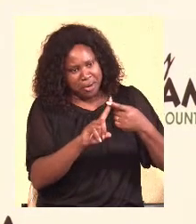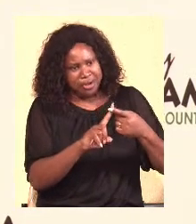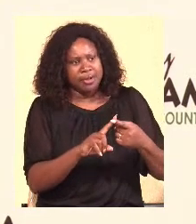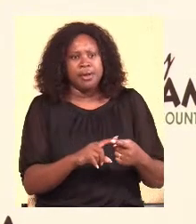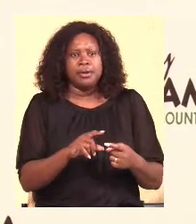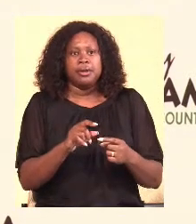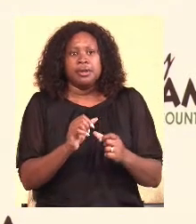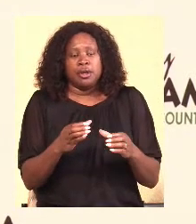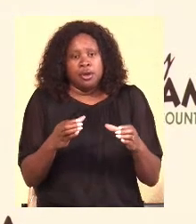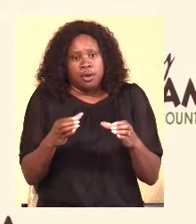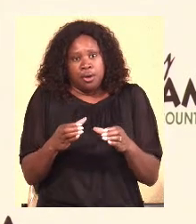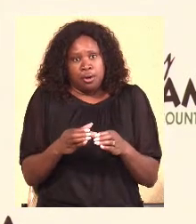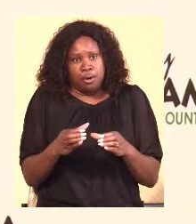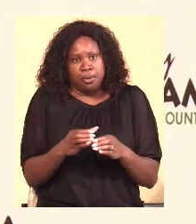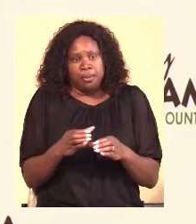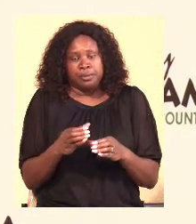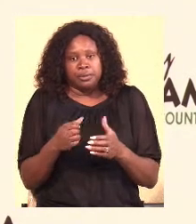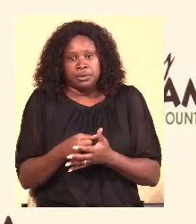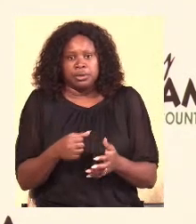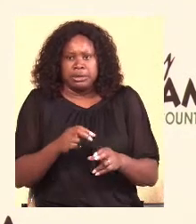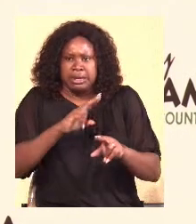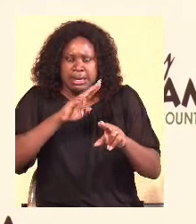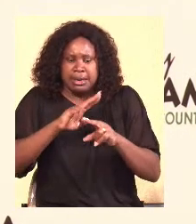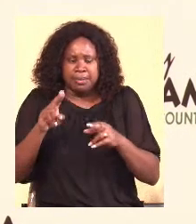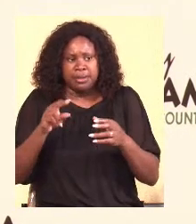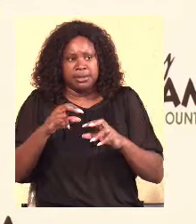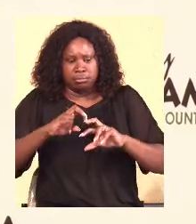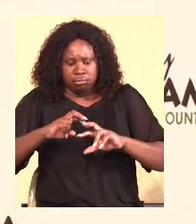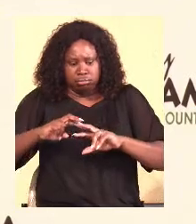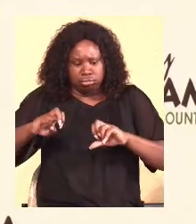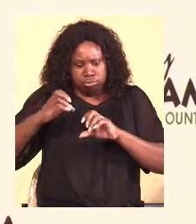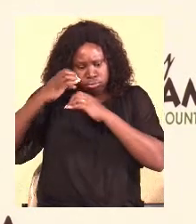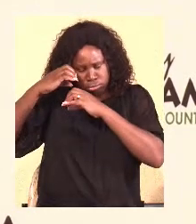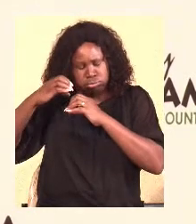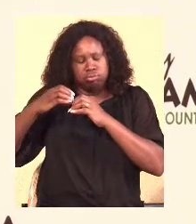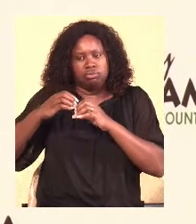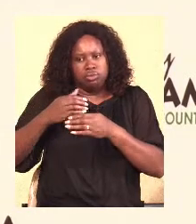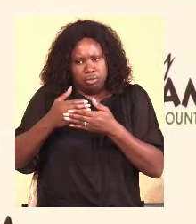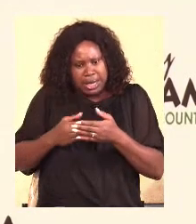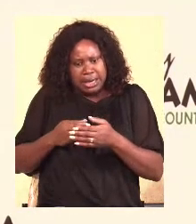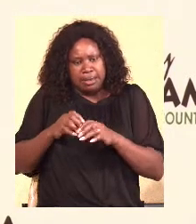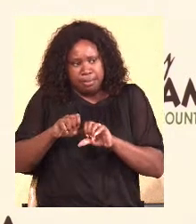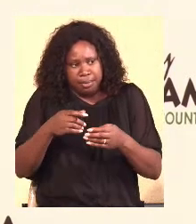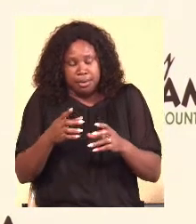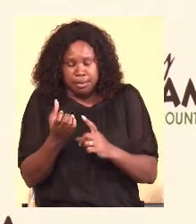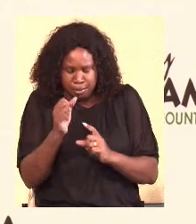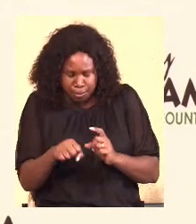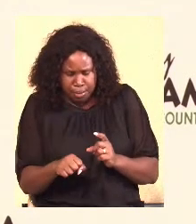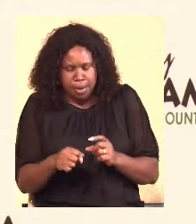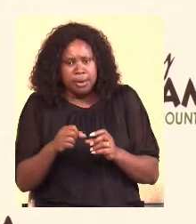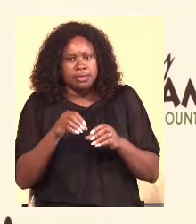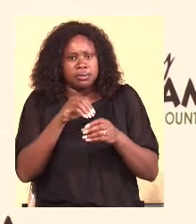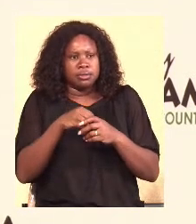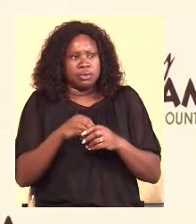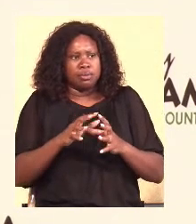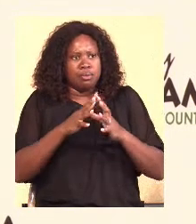will consider ways in which rapid testing and diagnostics for early detection and containment can be achieved, including mass screening